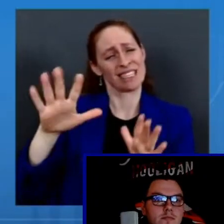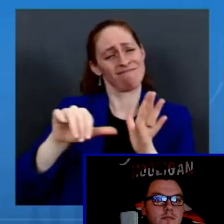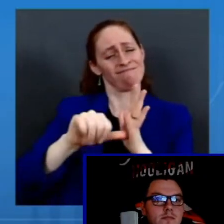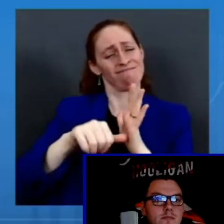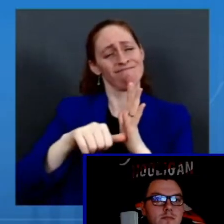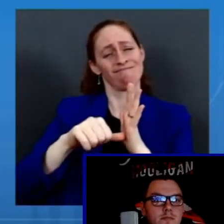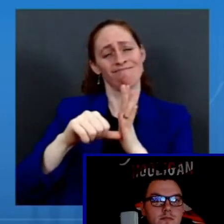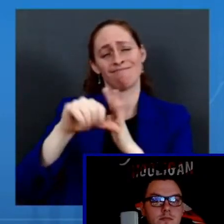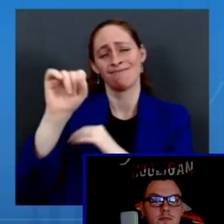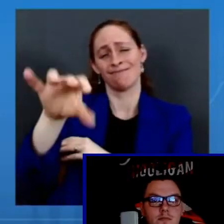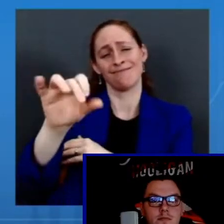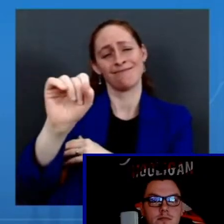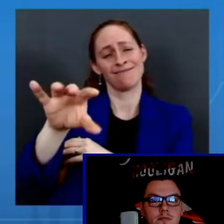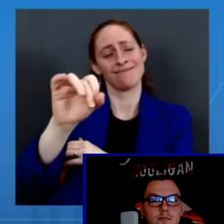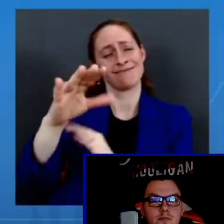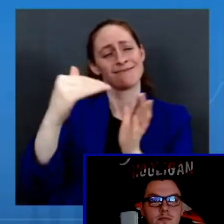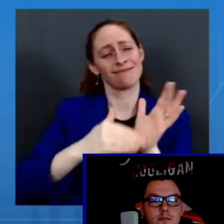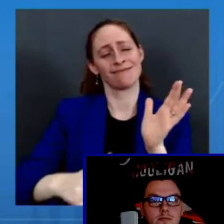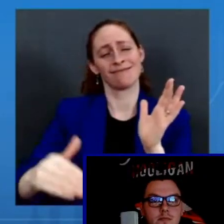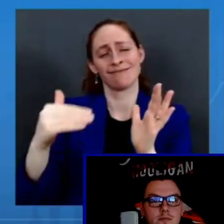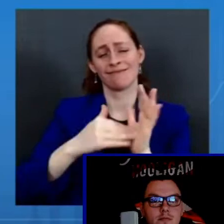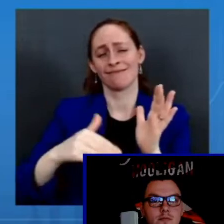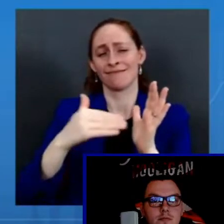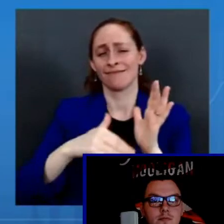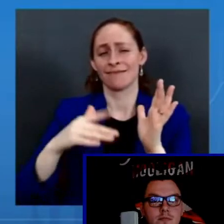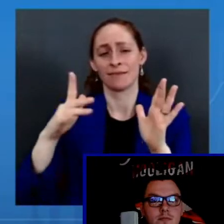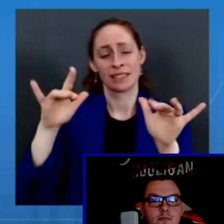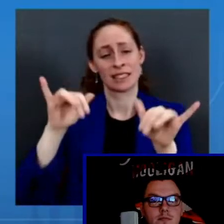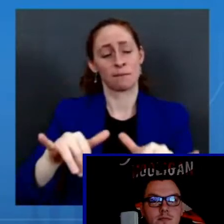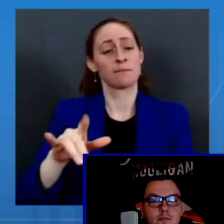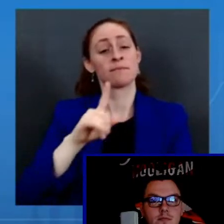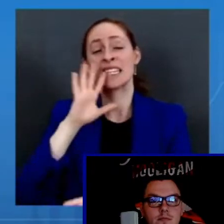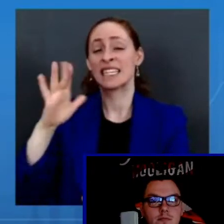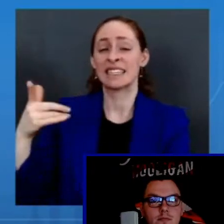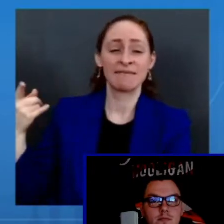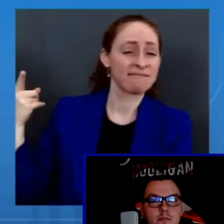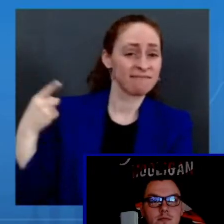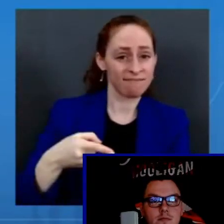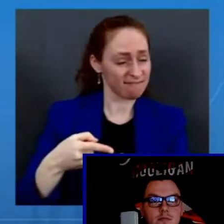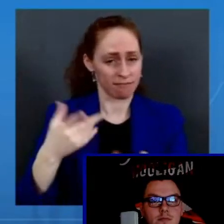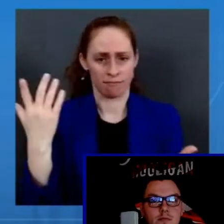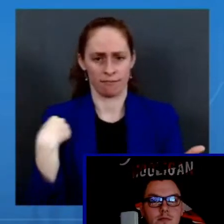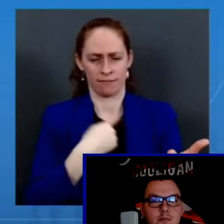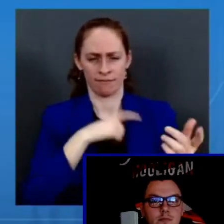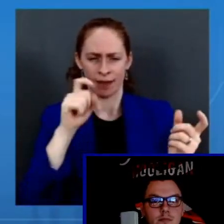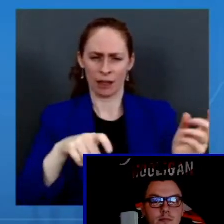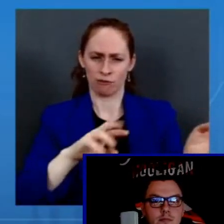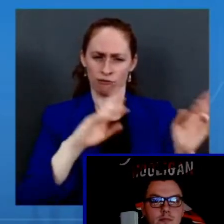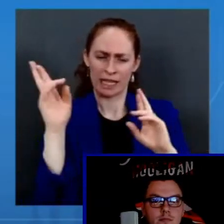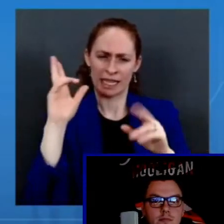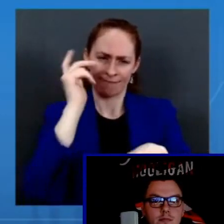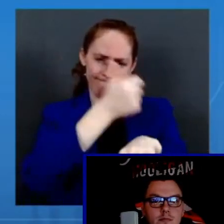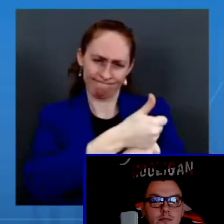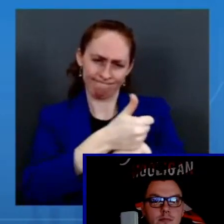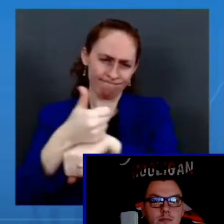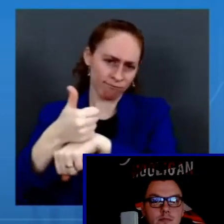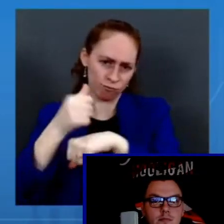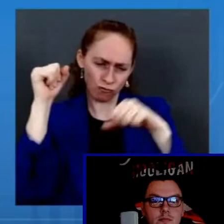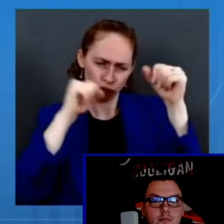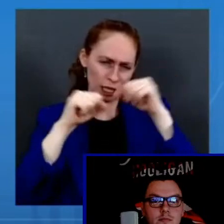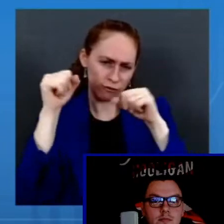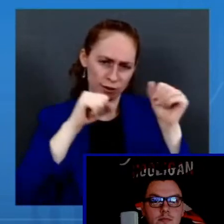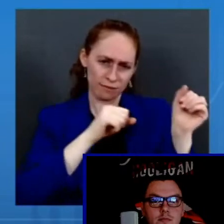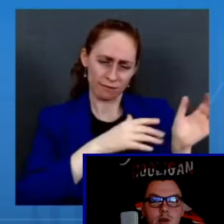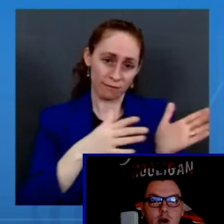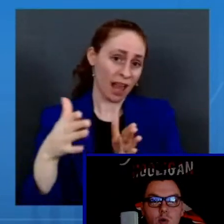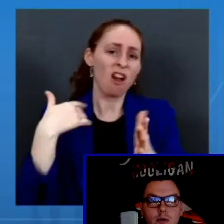proven multi-layer prevention strategies. Let me reiterate those 4 prevention measures for you. Get